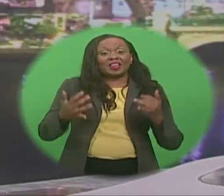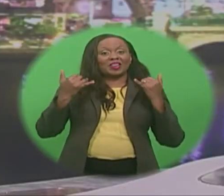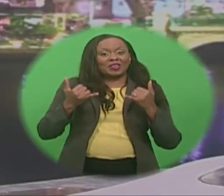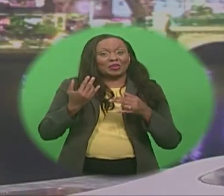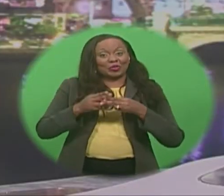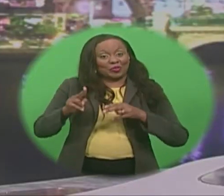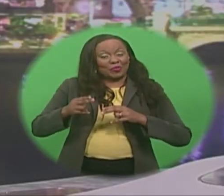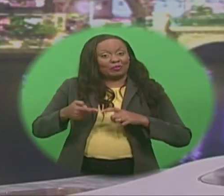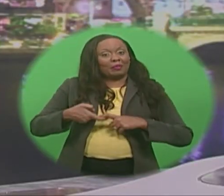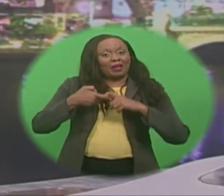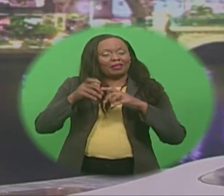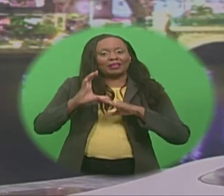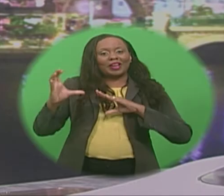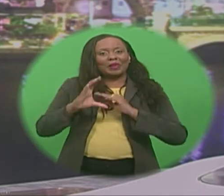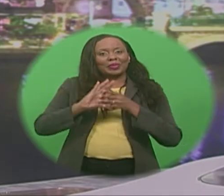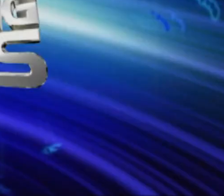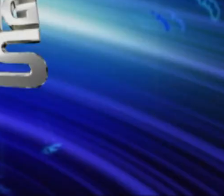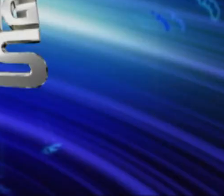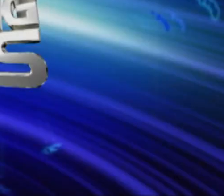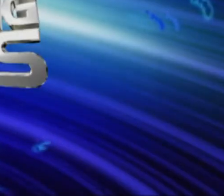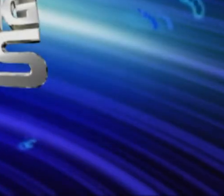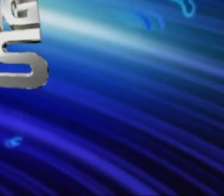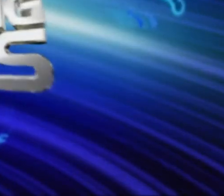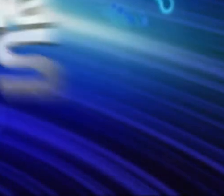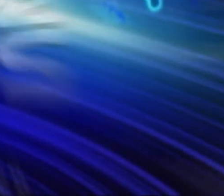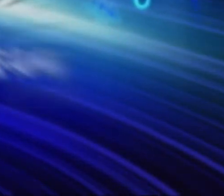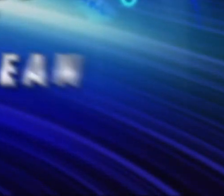Kareem. Well, after the break, we'll check in with our regional neighbors.